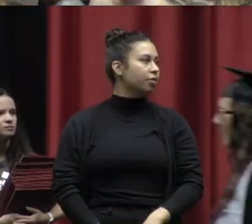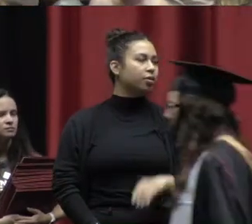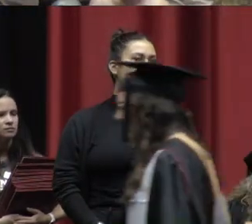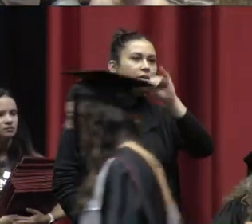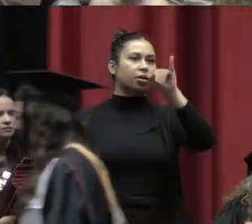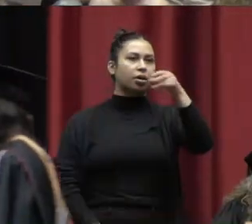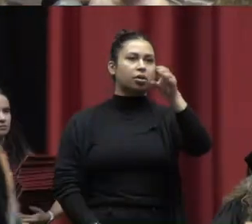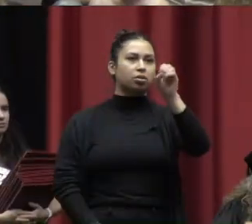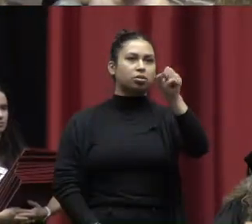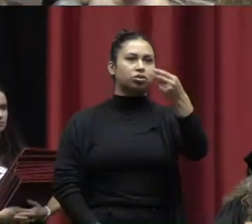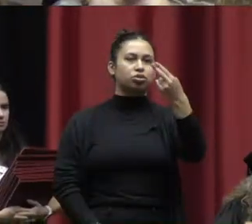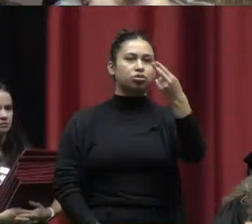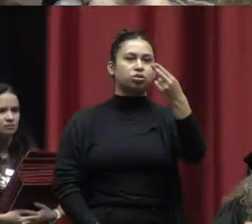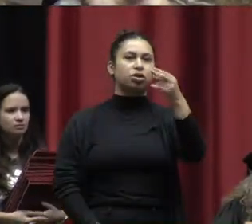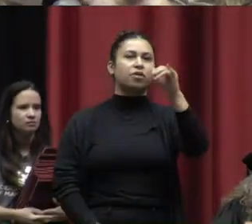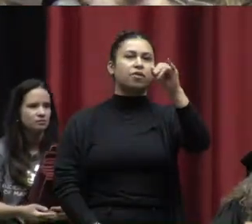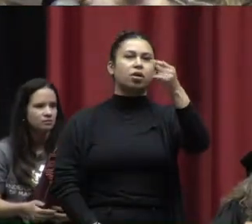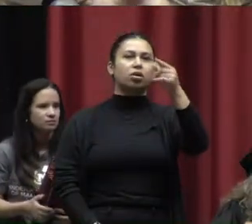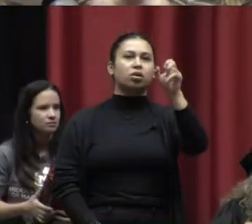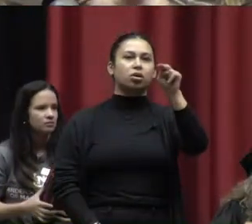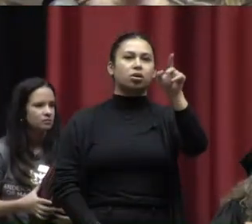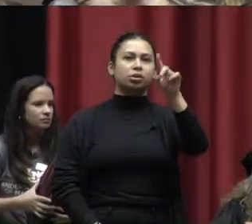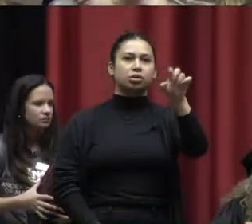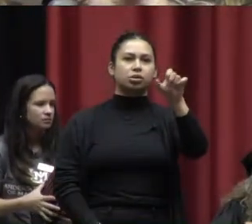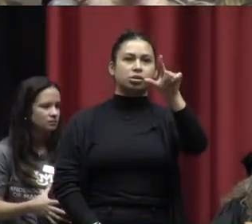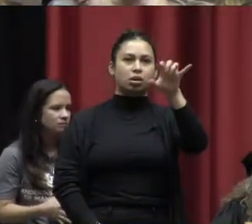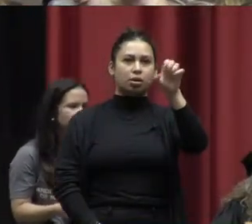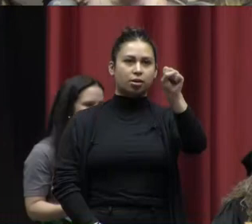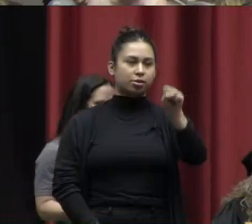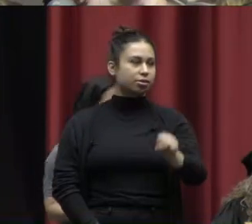Joseph Gonzalez.